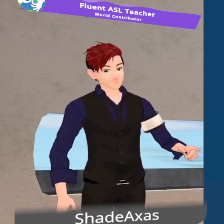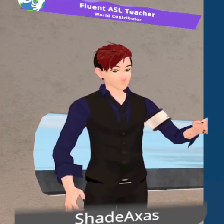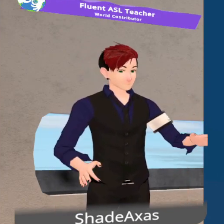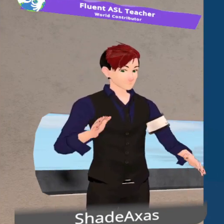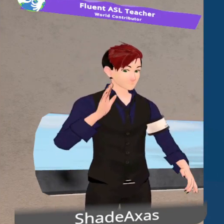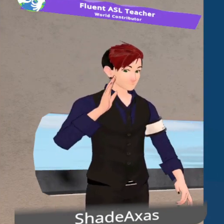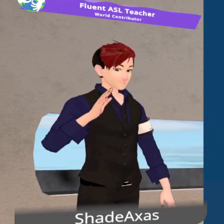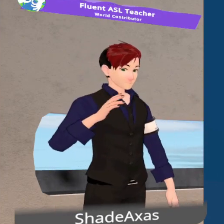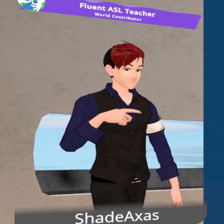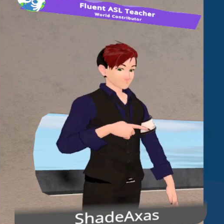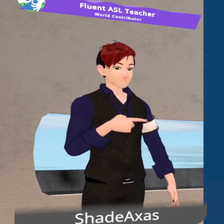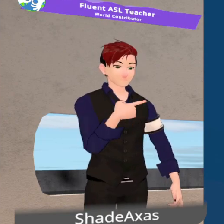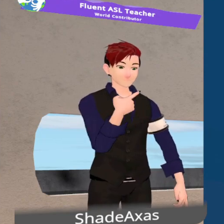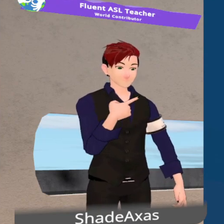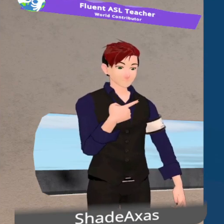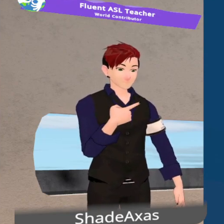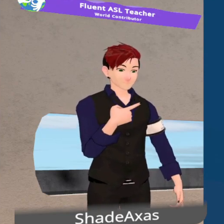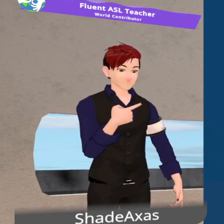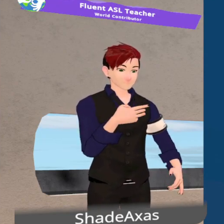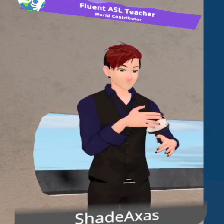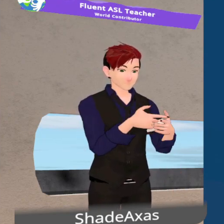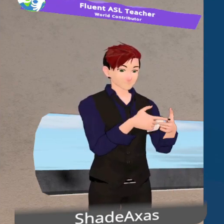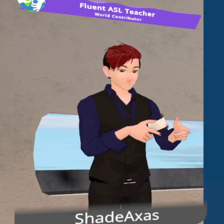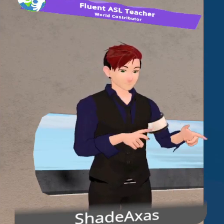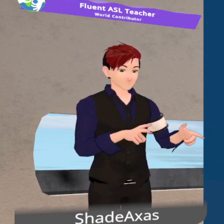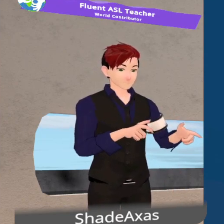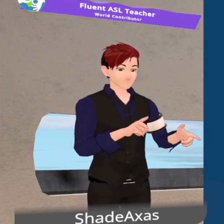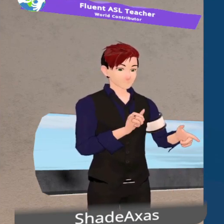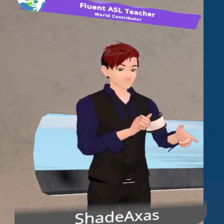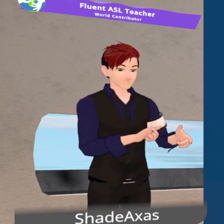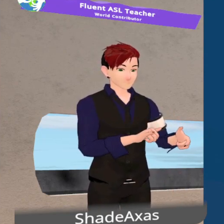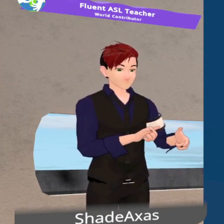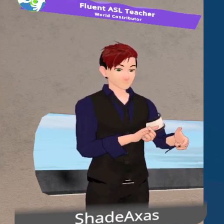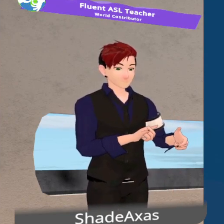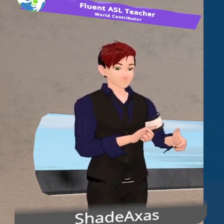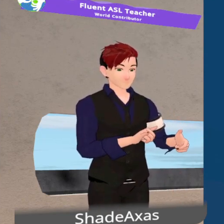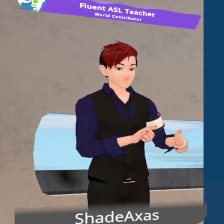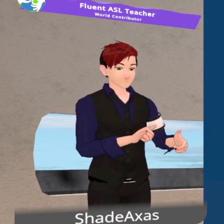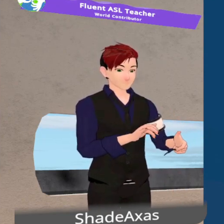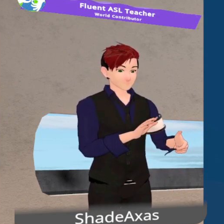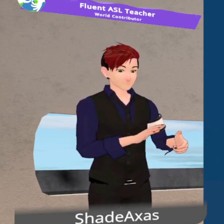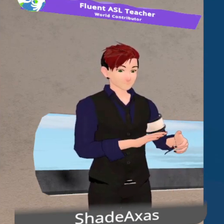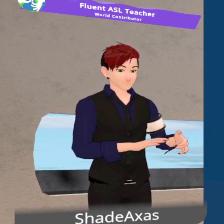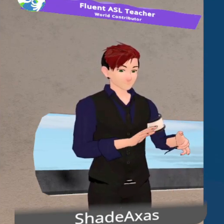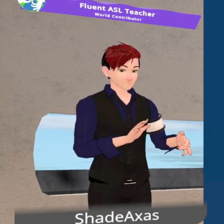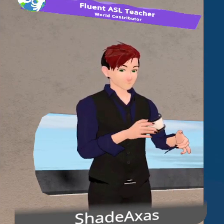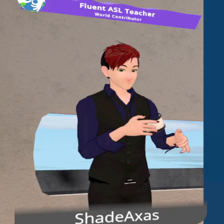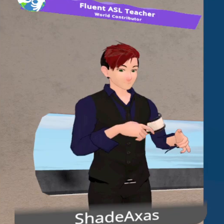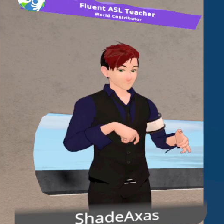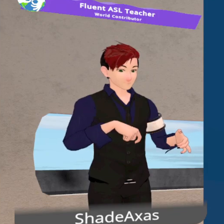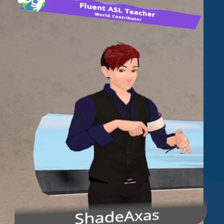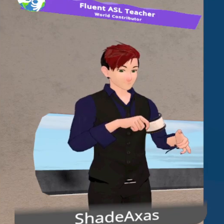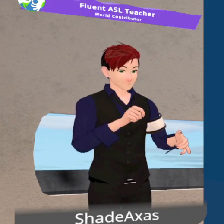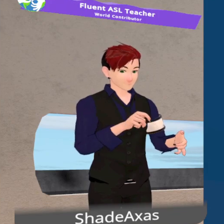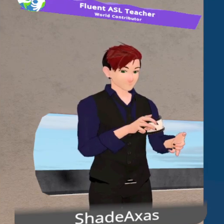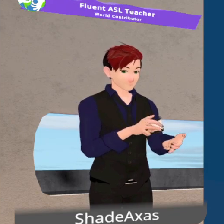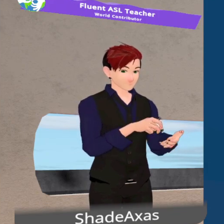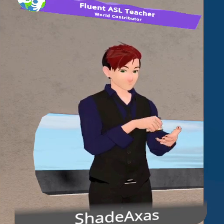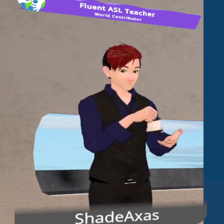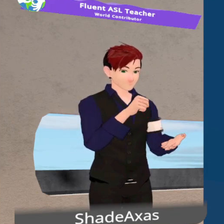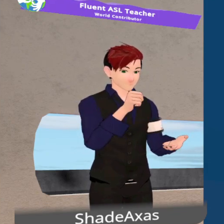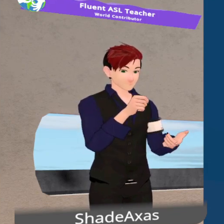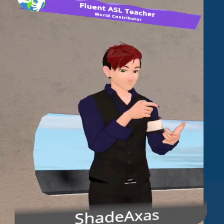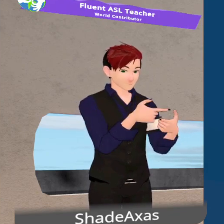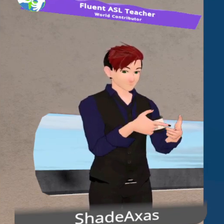you said on the sign language session that we should learn sign